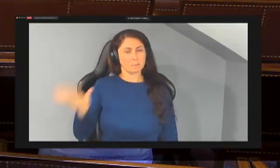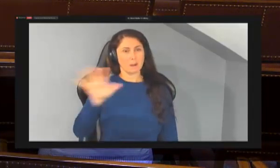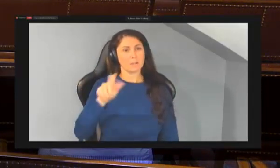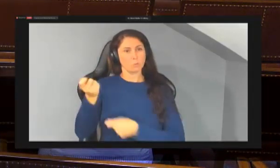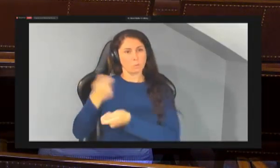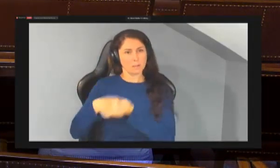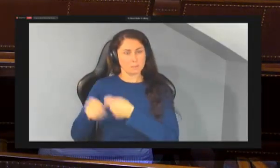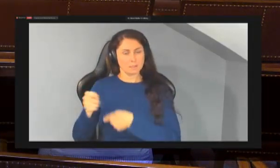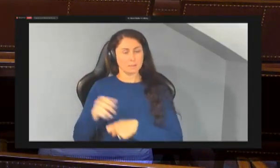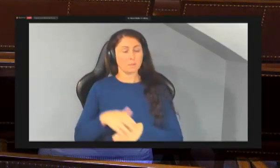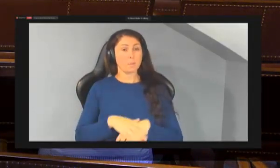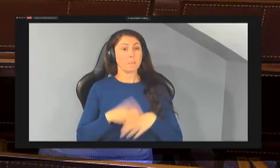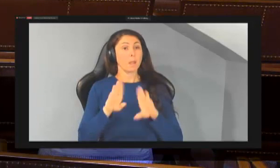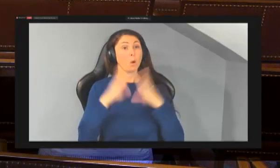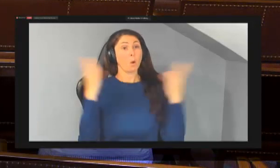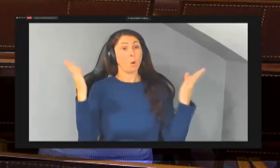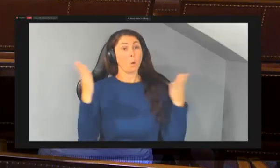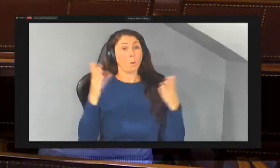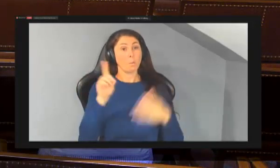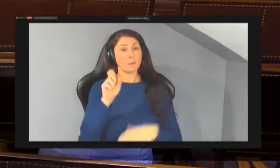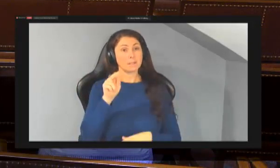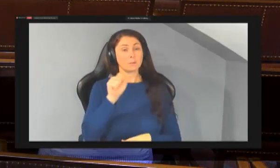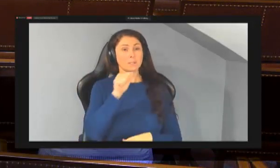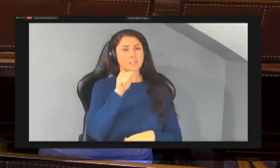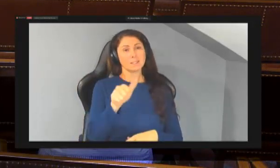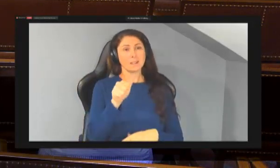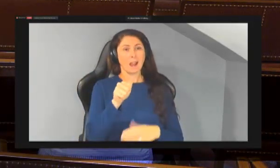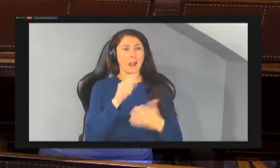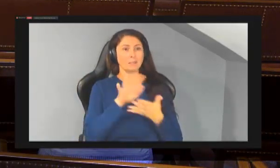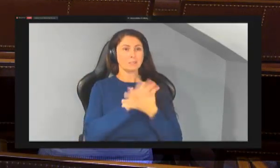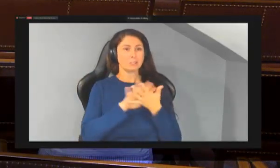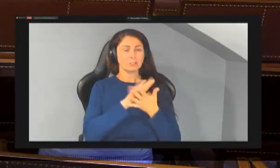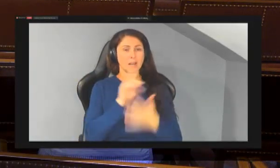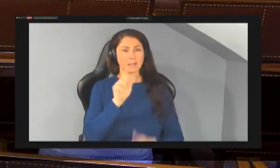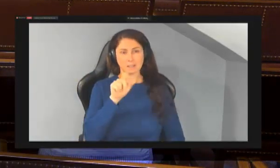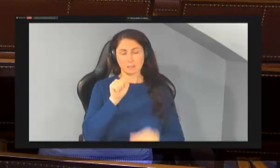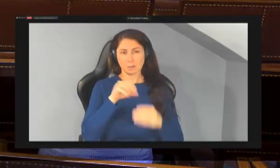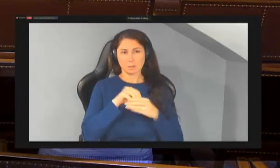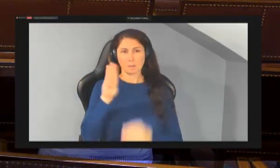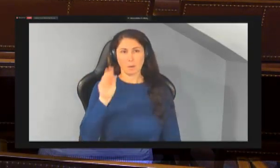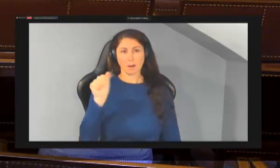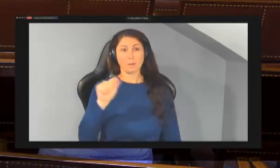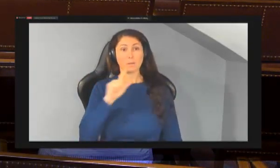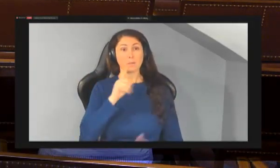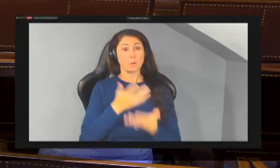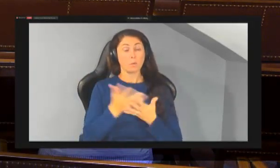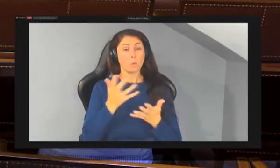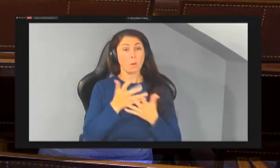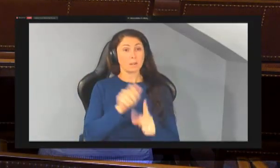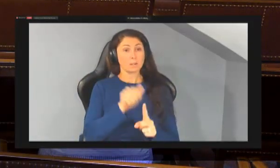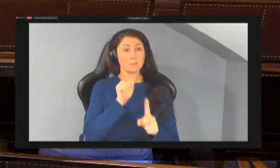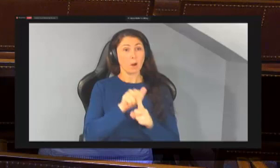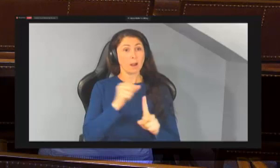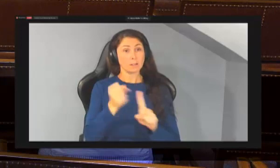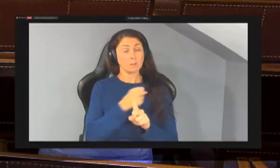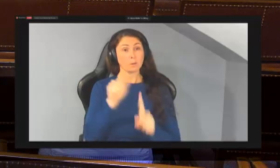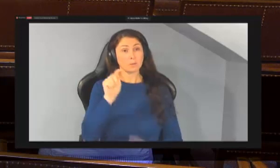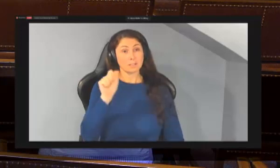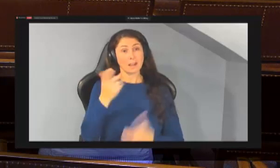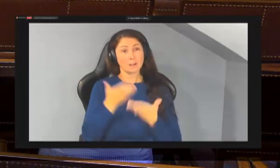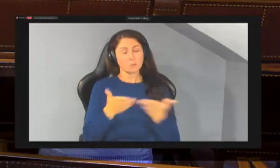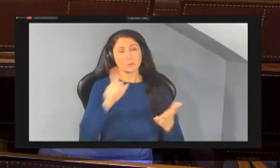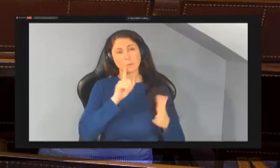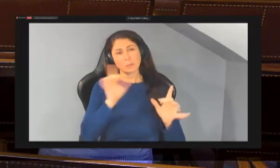replacement. Open deals, not shady deals in Bon Air. The waste, fraud, and abuse of school tax resources is